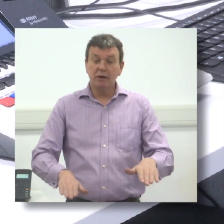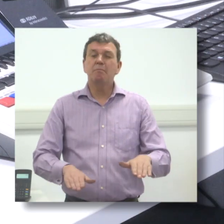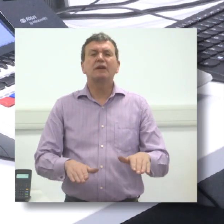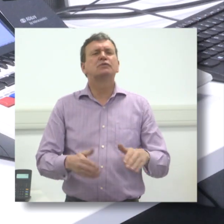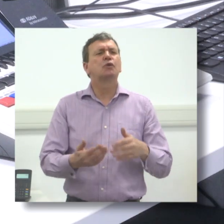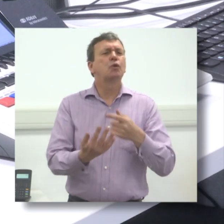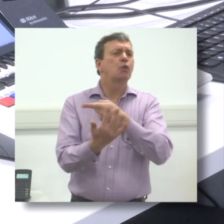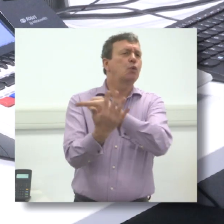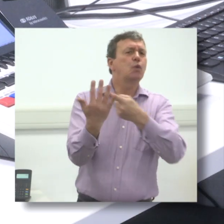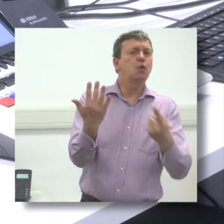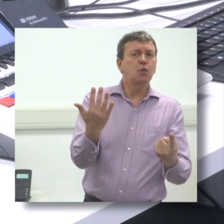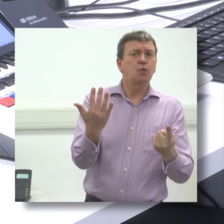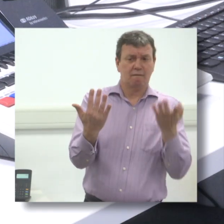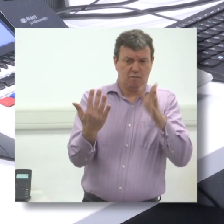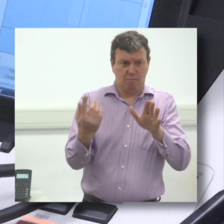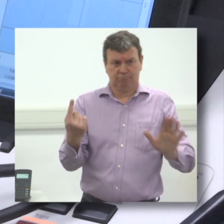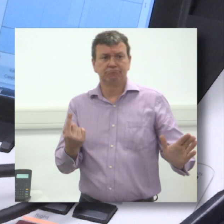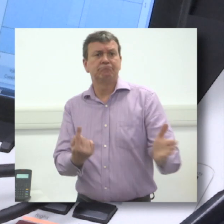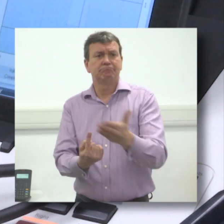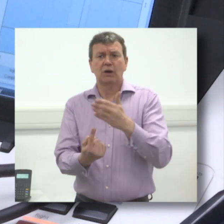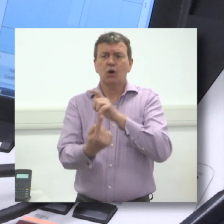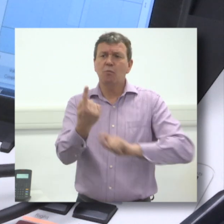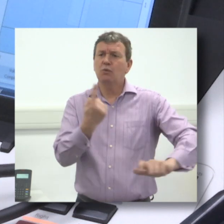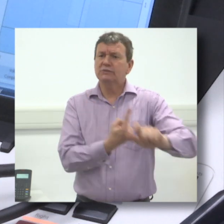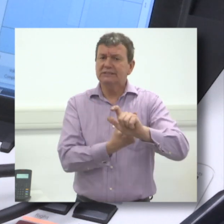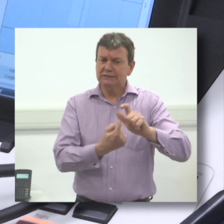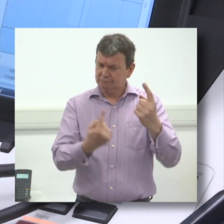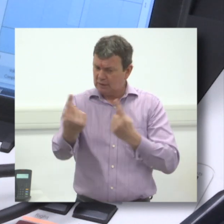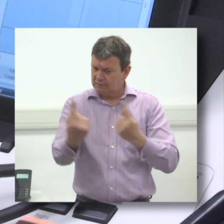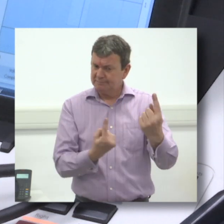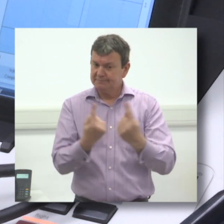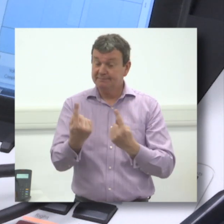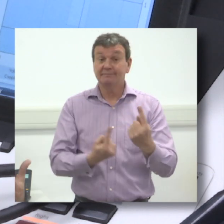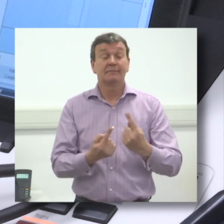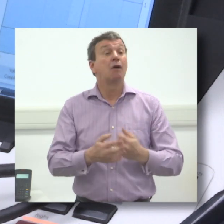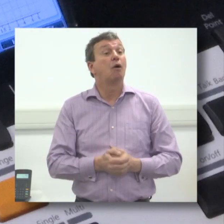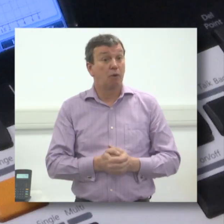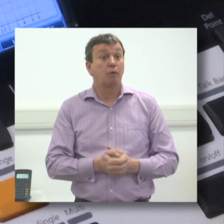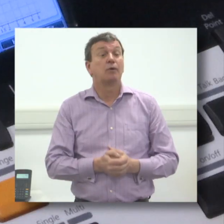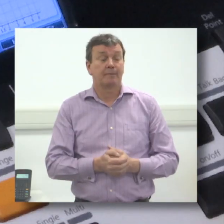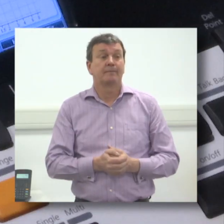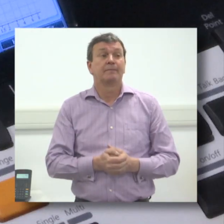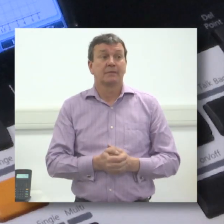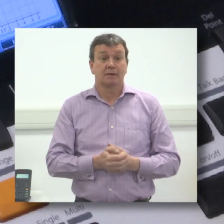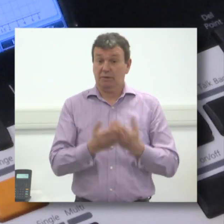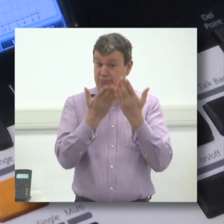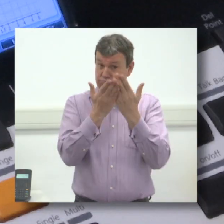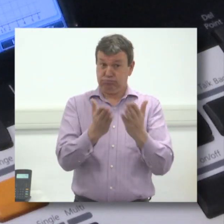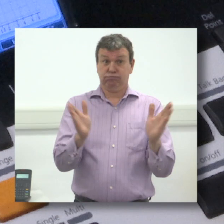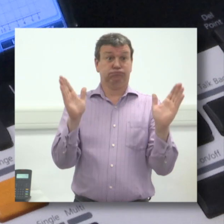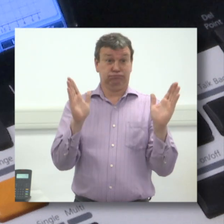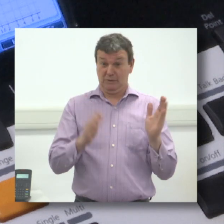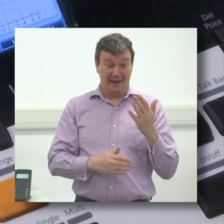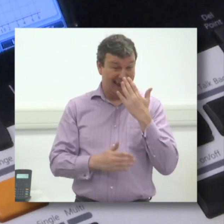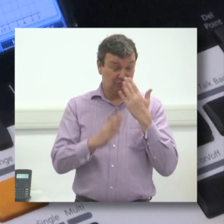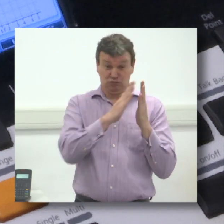largely benefiting from these new facilities? So you'll find that we'll go through the full range of ages that